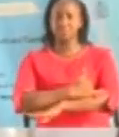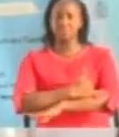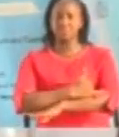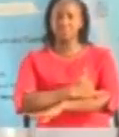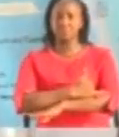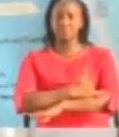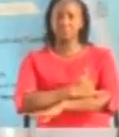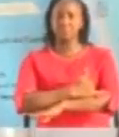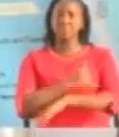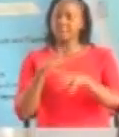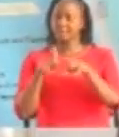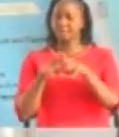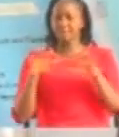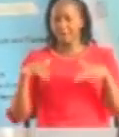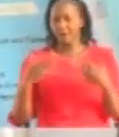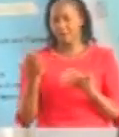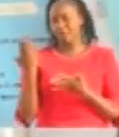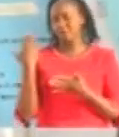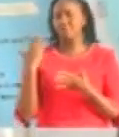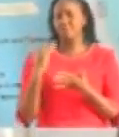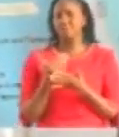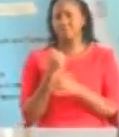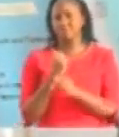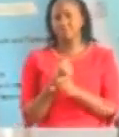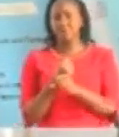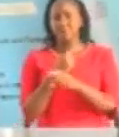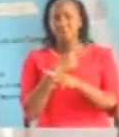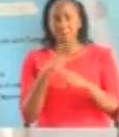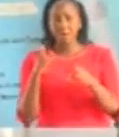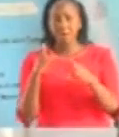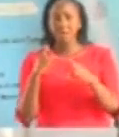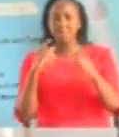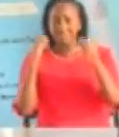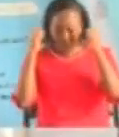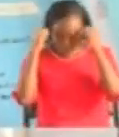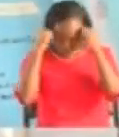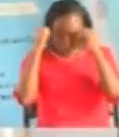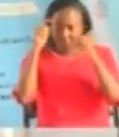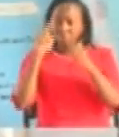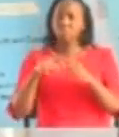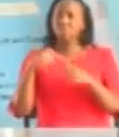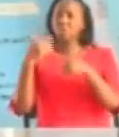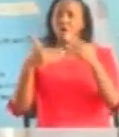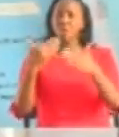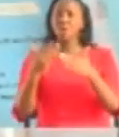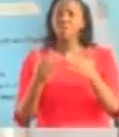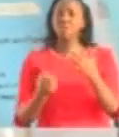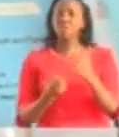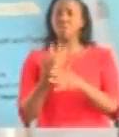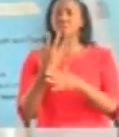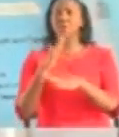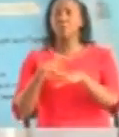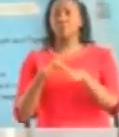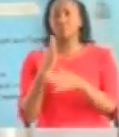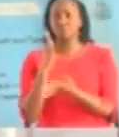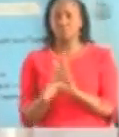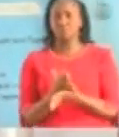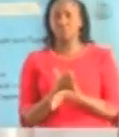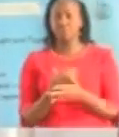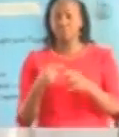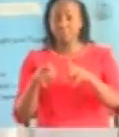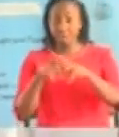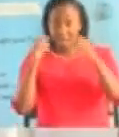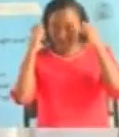some have done. The academy should always thrive on truth. As scholars, we shall always